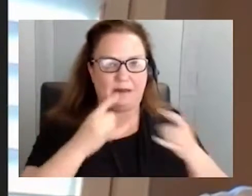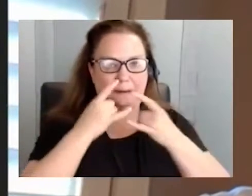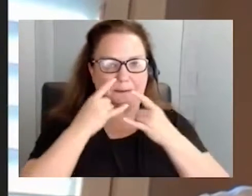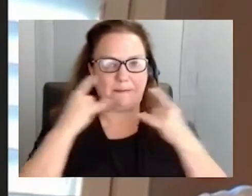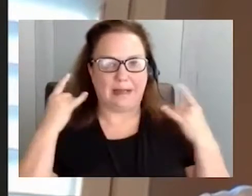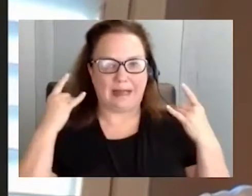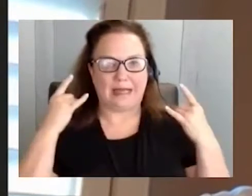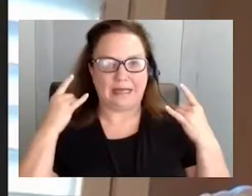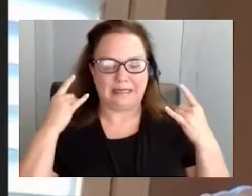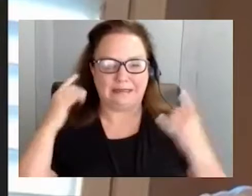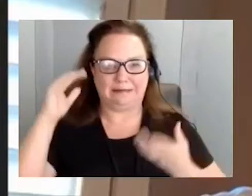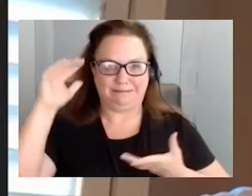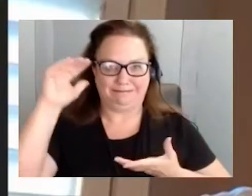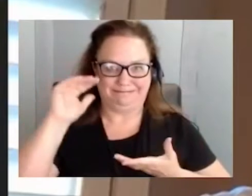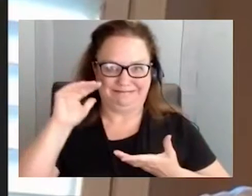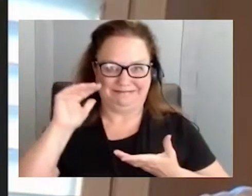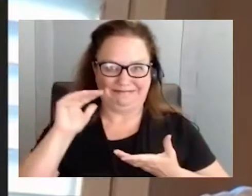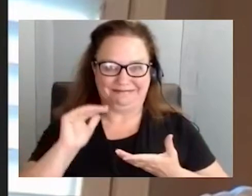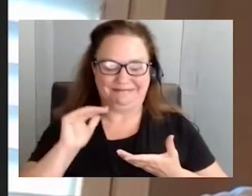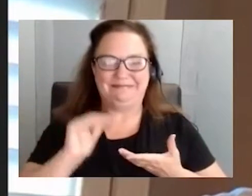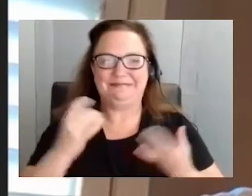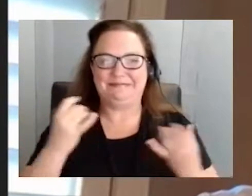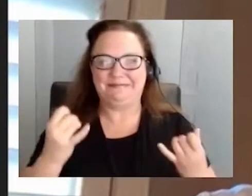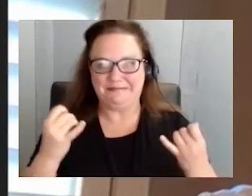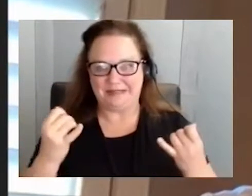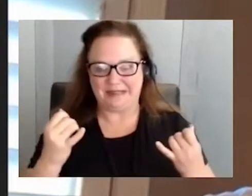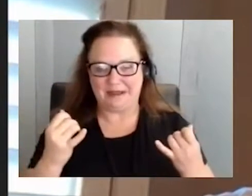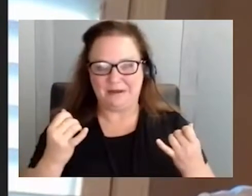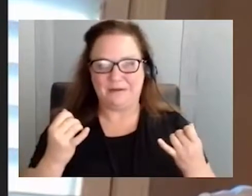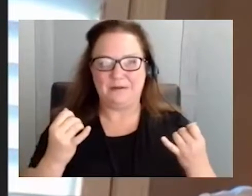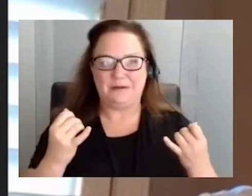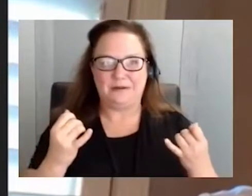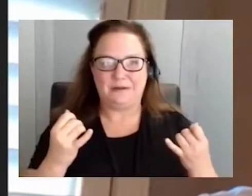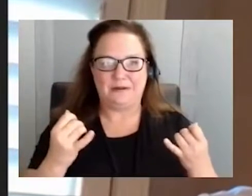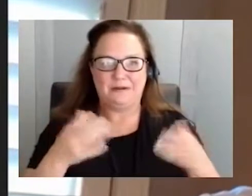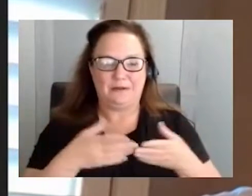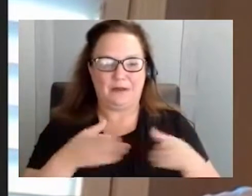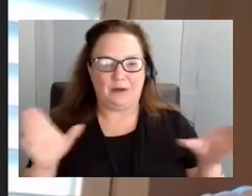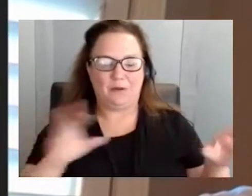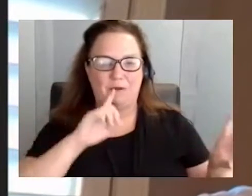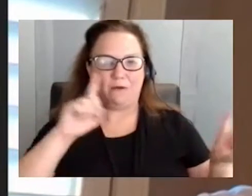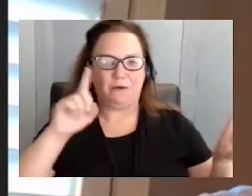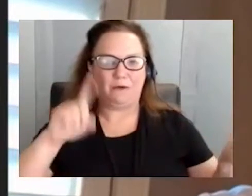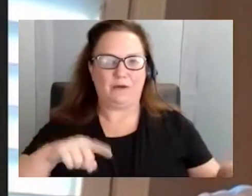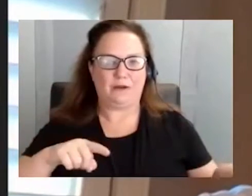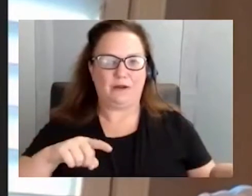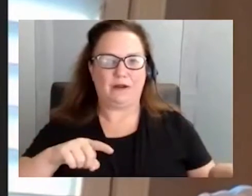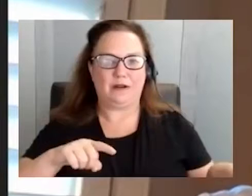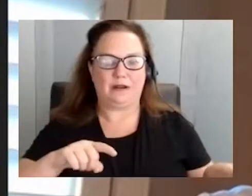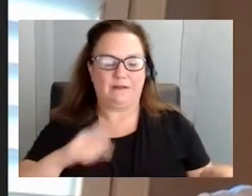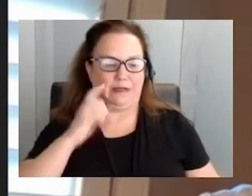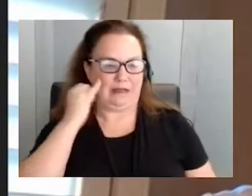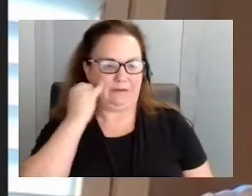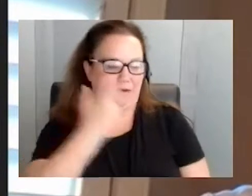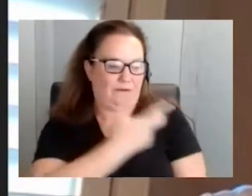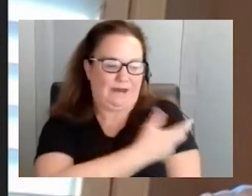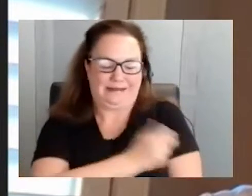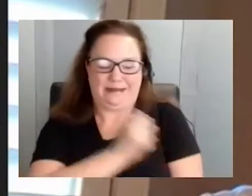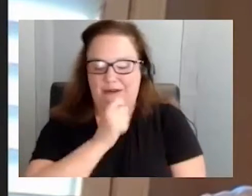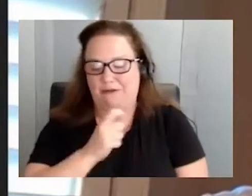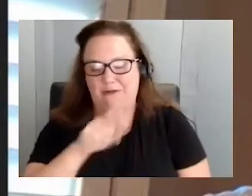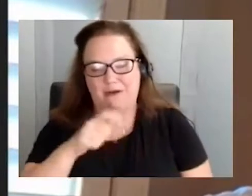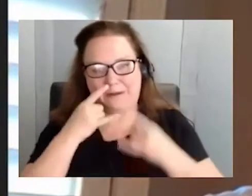has gone down quite a bit. Now with the open order of, hey, if you're vaccinated, don't wear one.